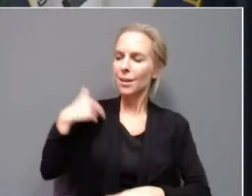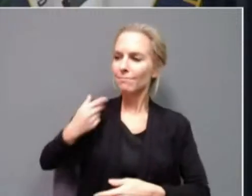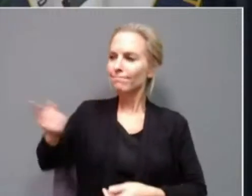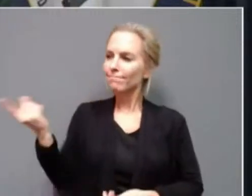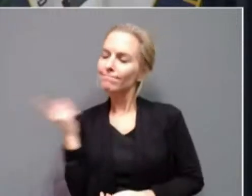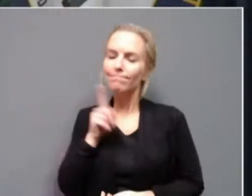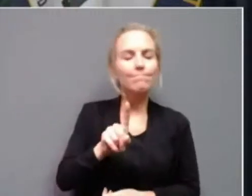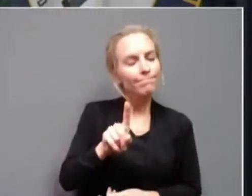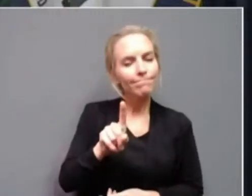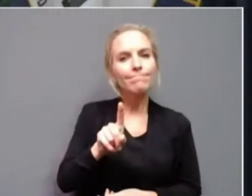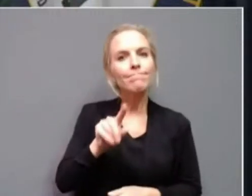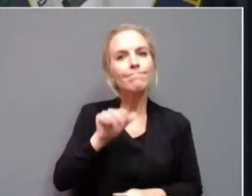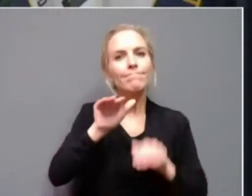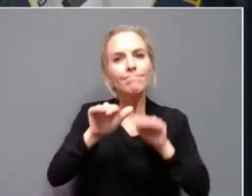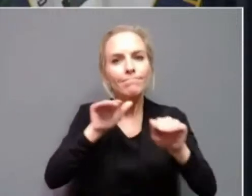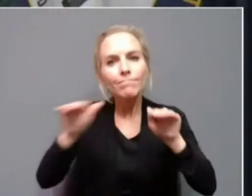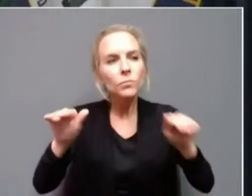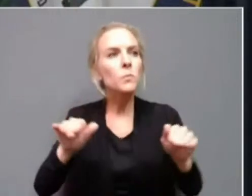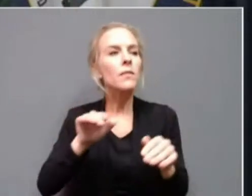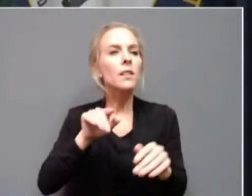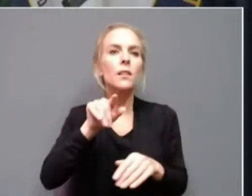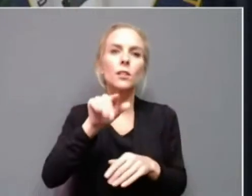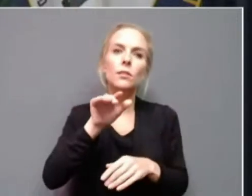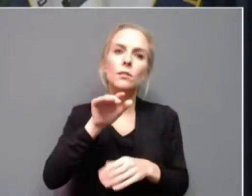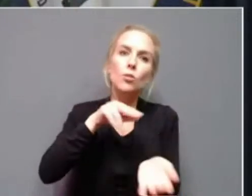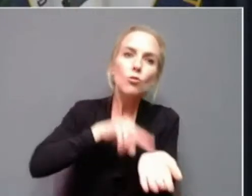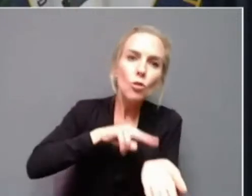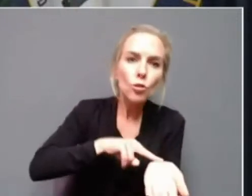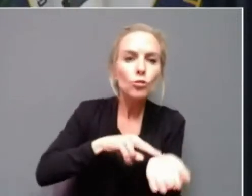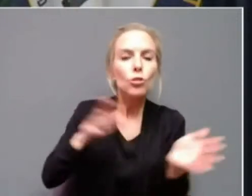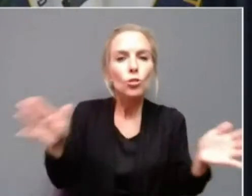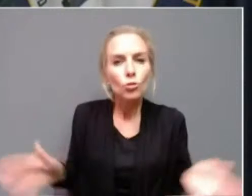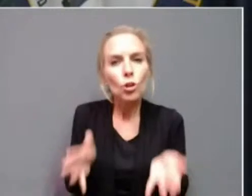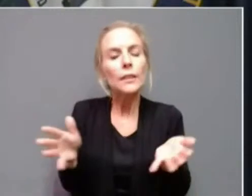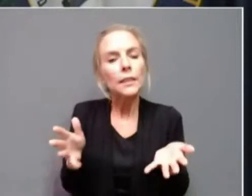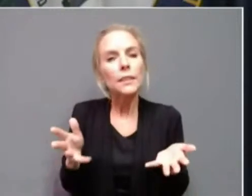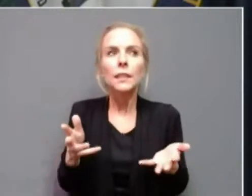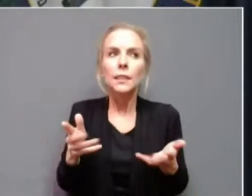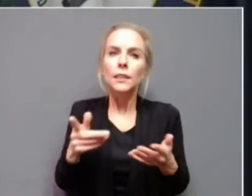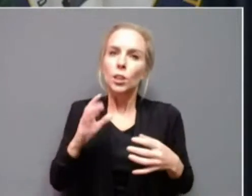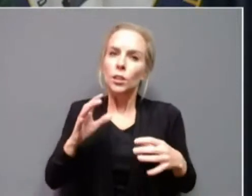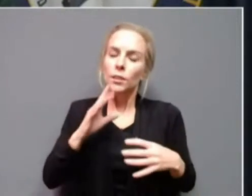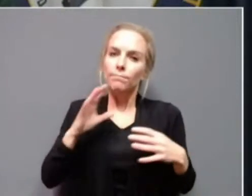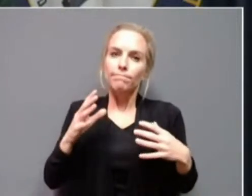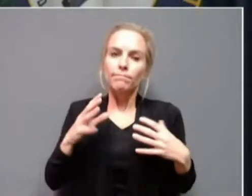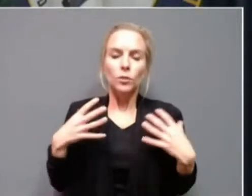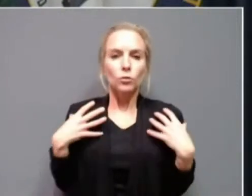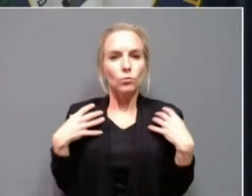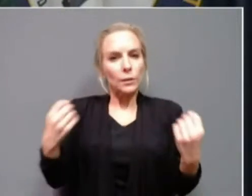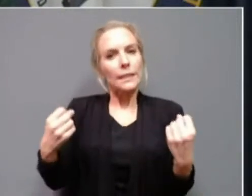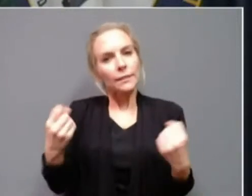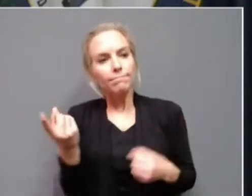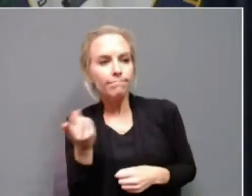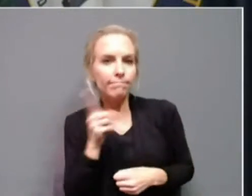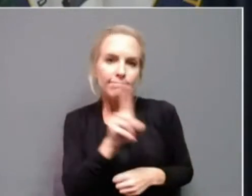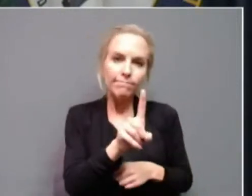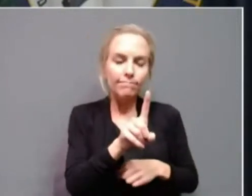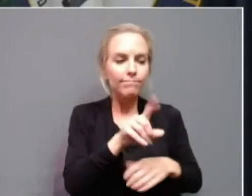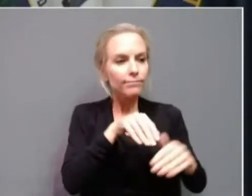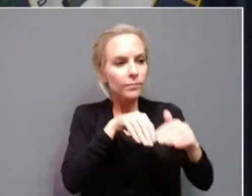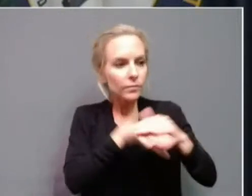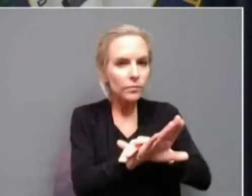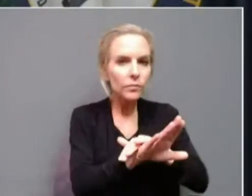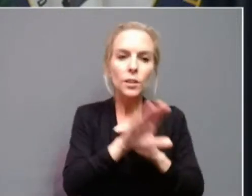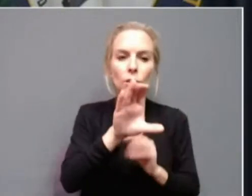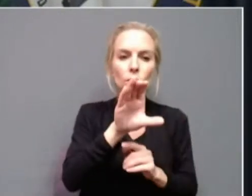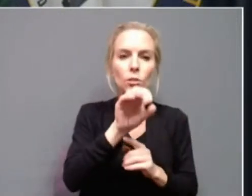asking our nurses to have the courage to walk into COVID wings without the PPE they deserved and needed to